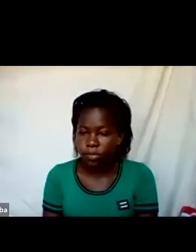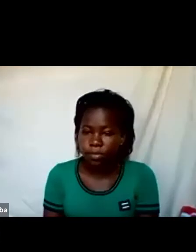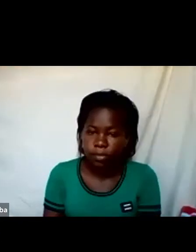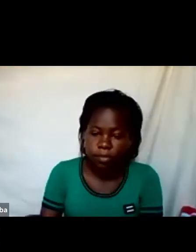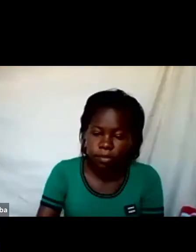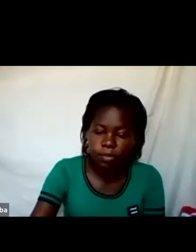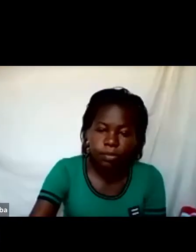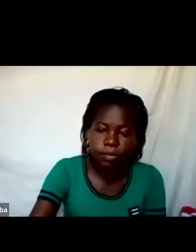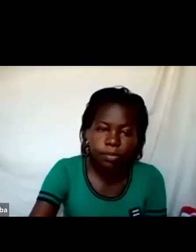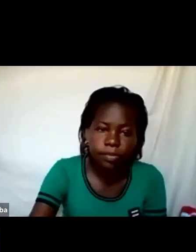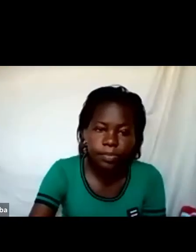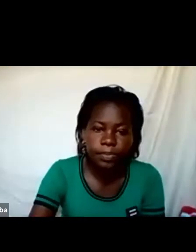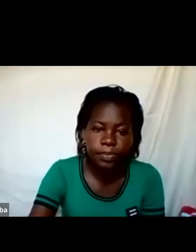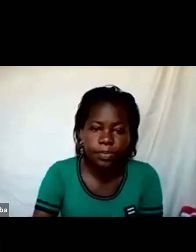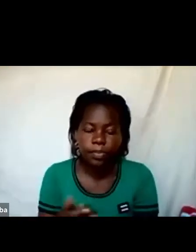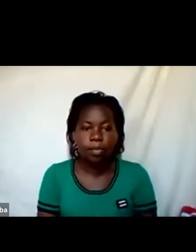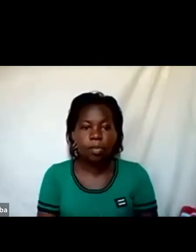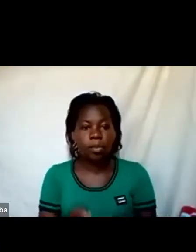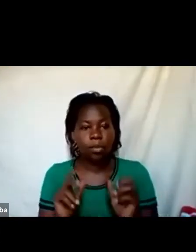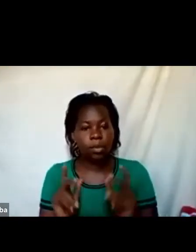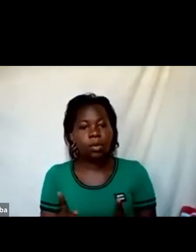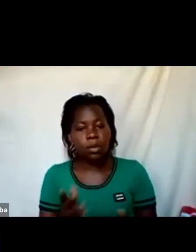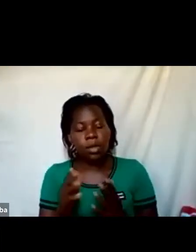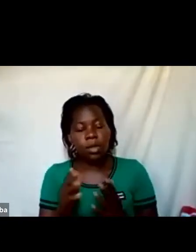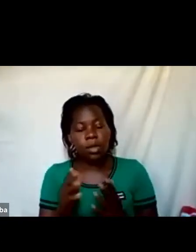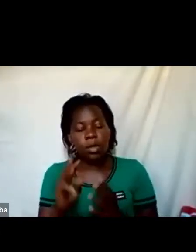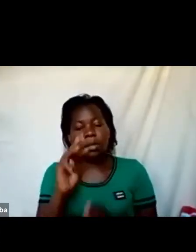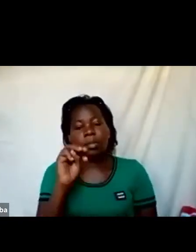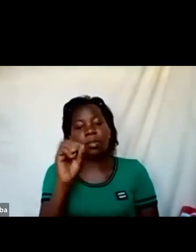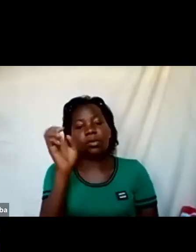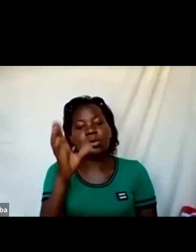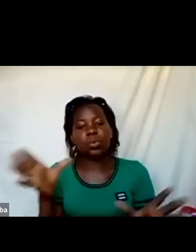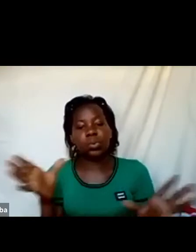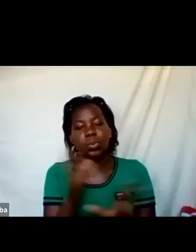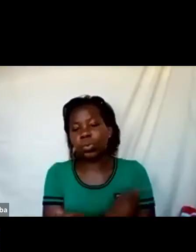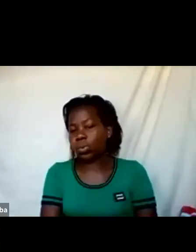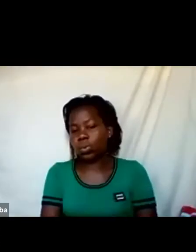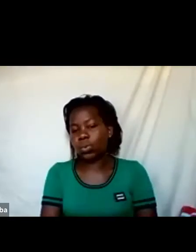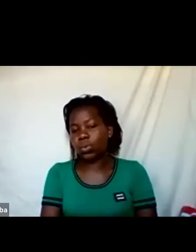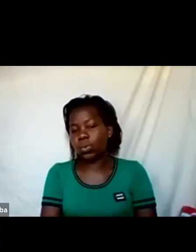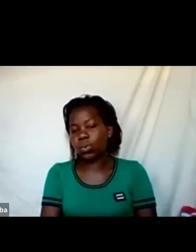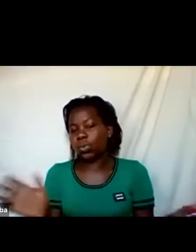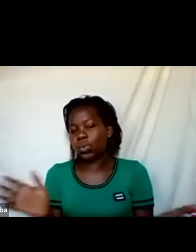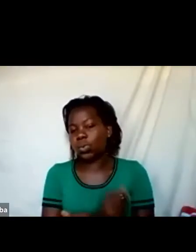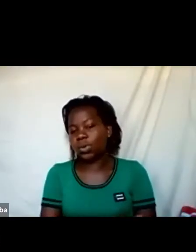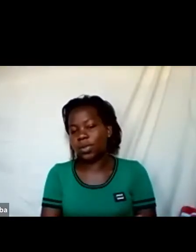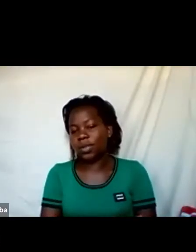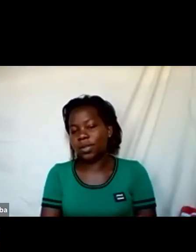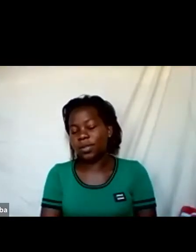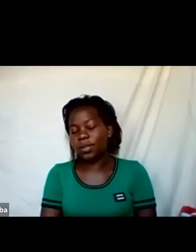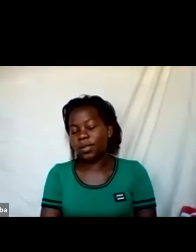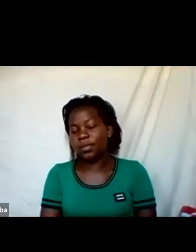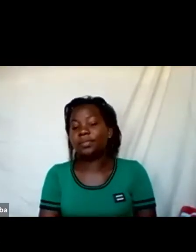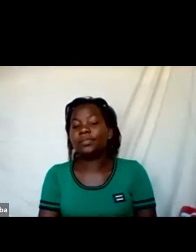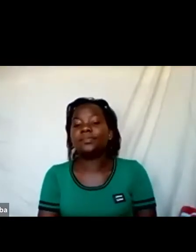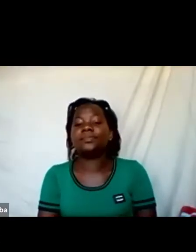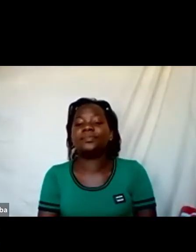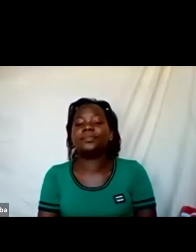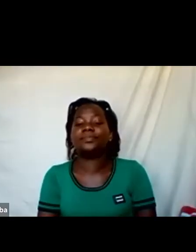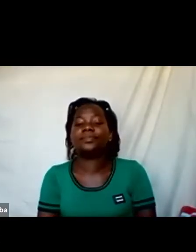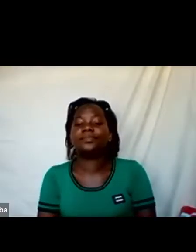We seem to have lost Moses there for just a moment while we're trying to get him back. Dr. Maggie, can I come to you